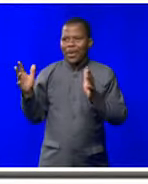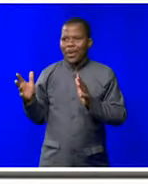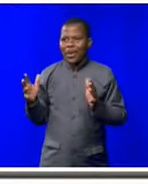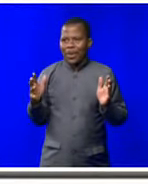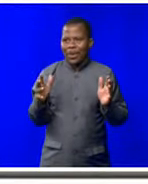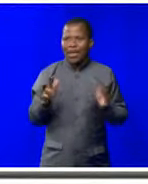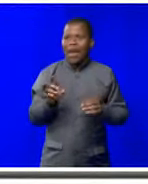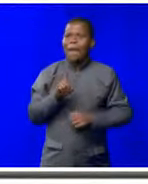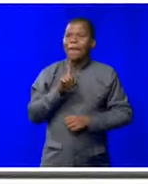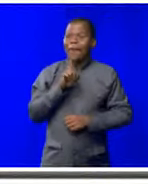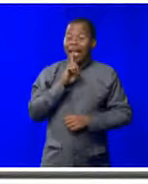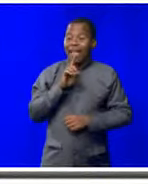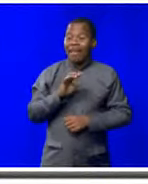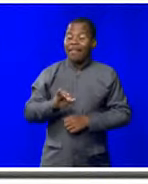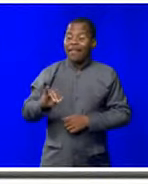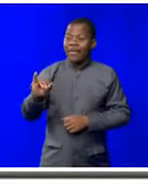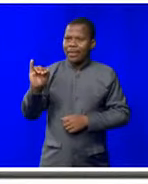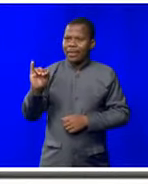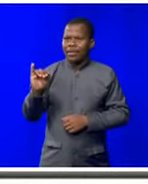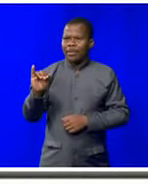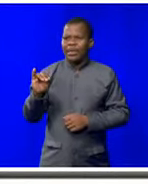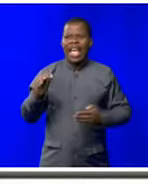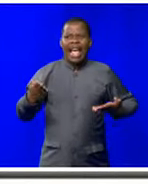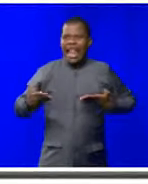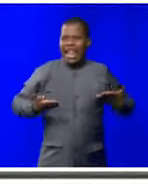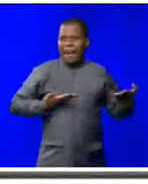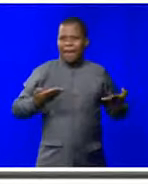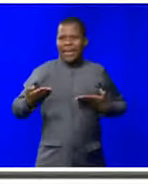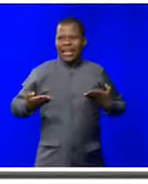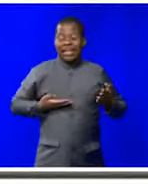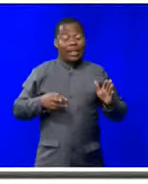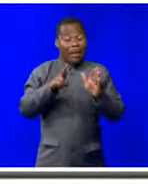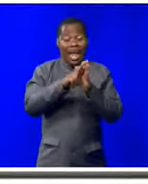But one must say that we are a very strict company.